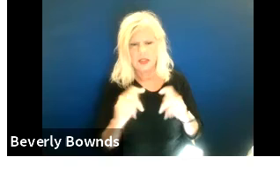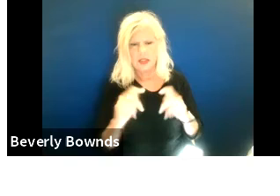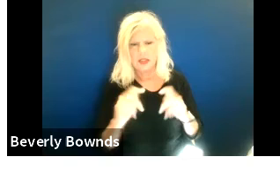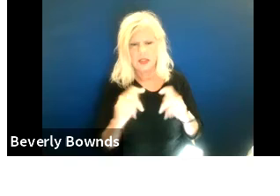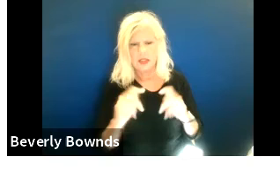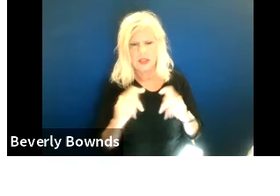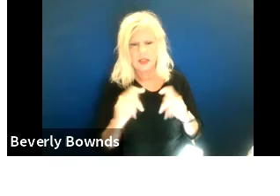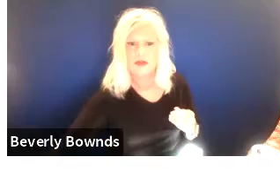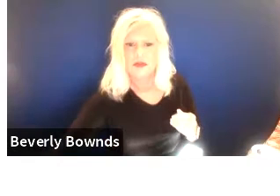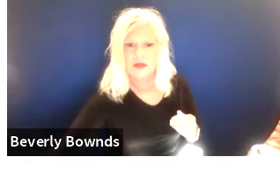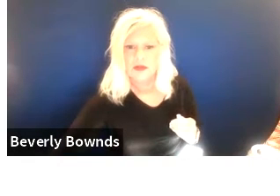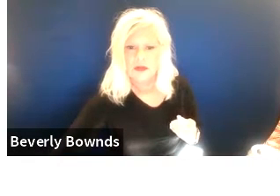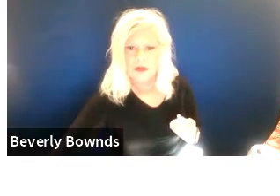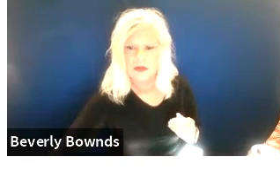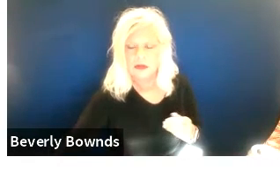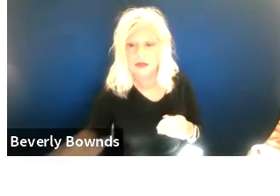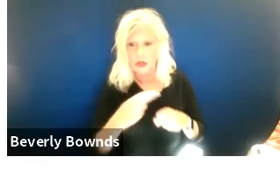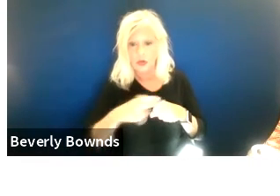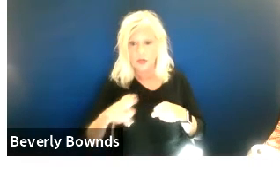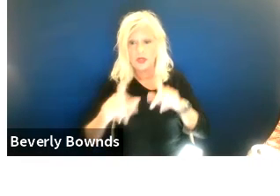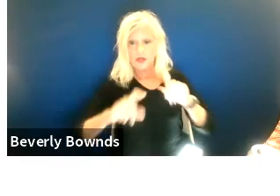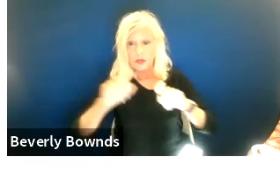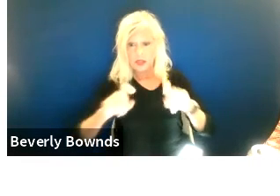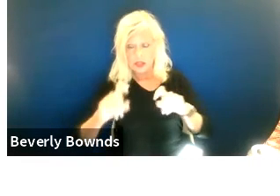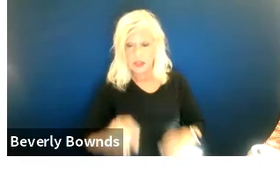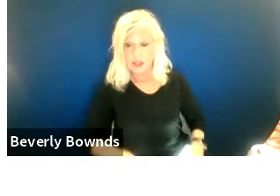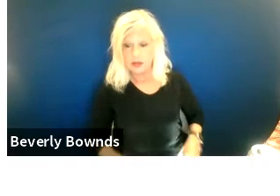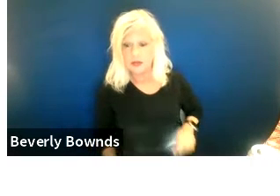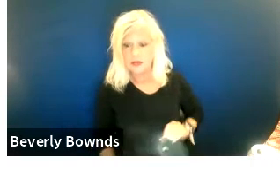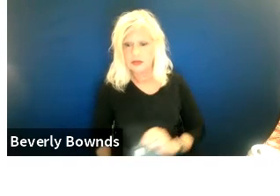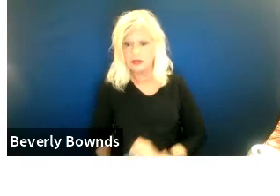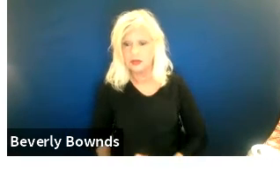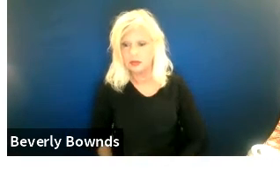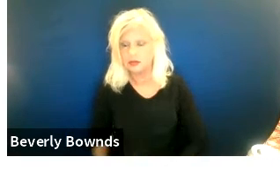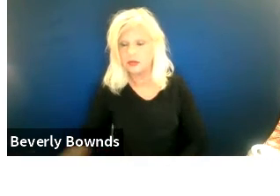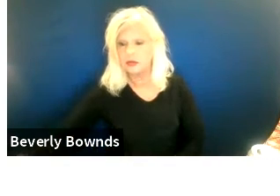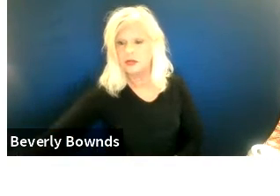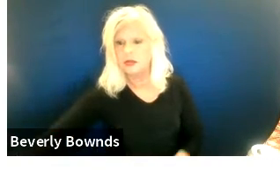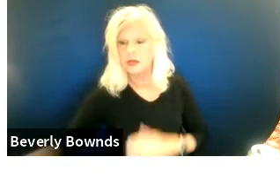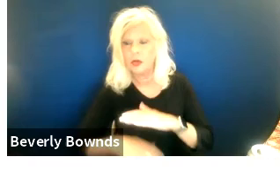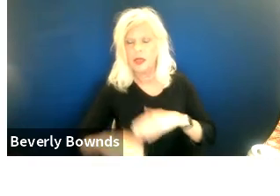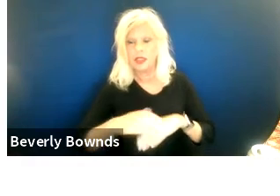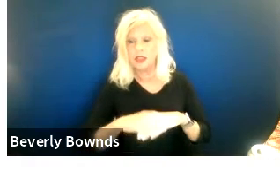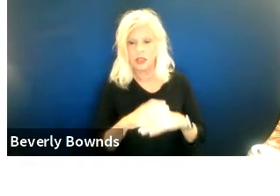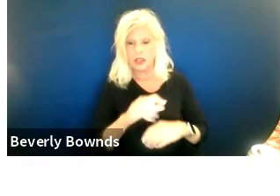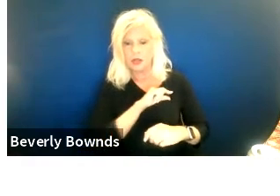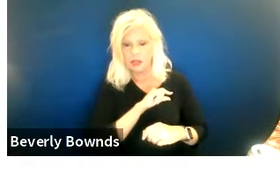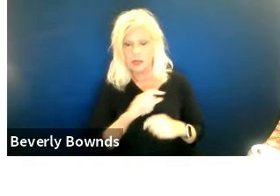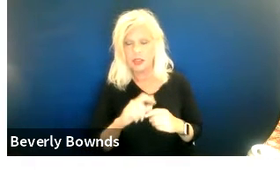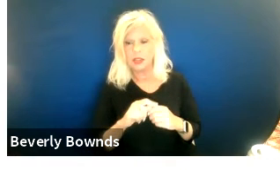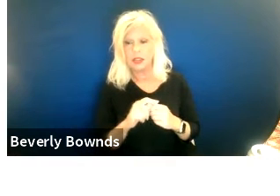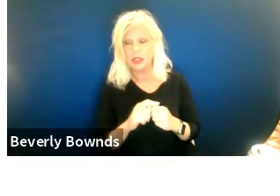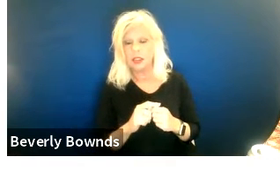brief questionnaire, and then based on the eligibility and consenting, on the left